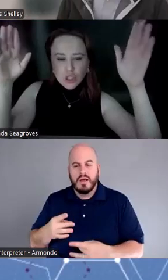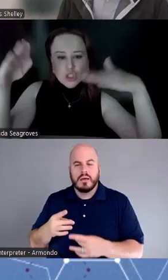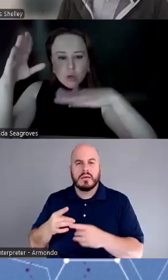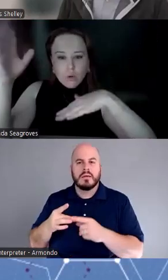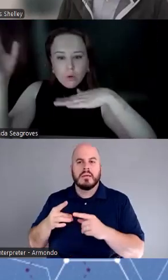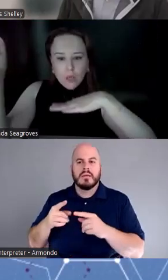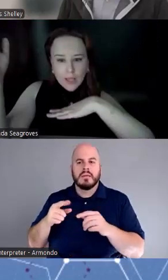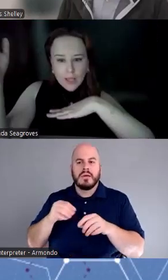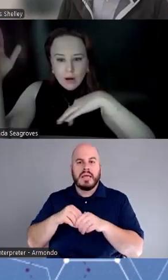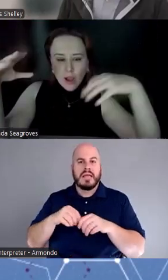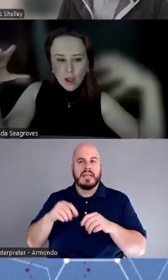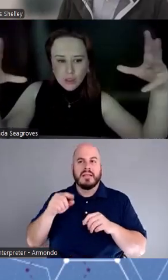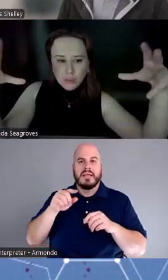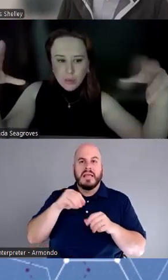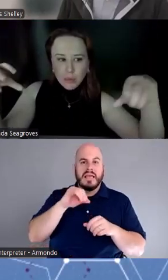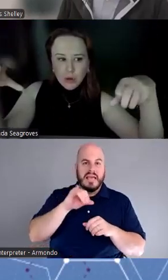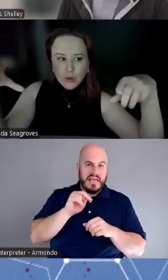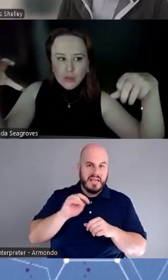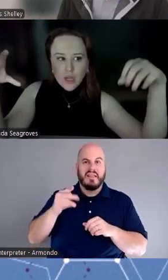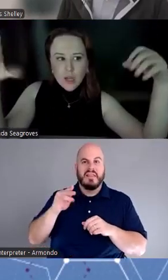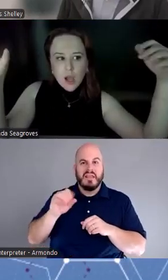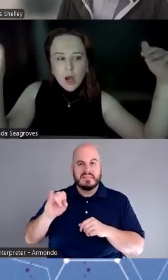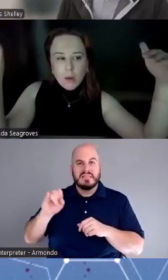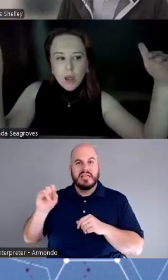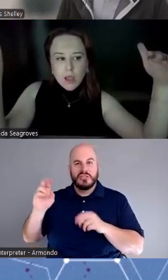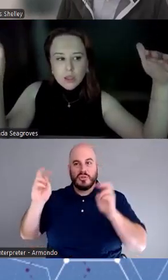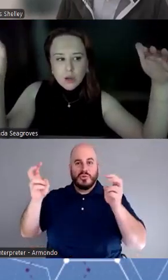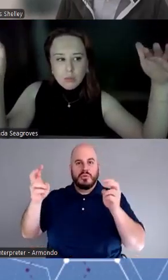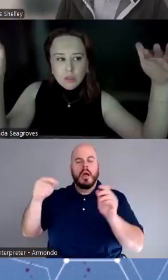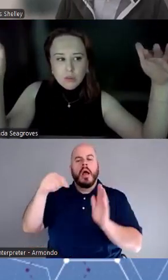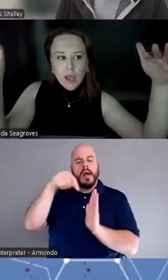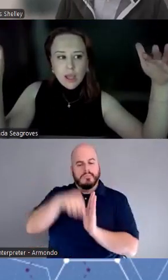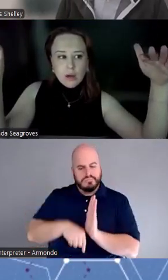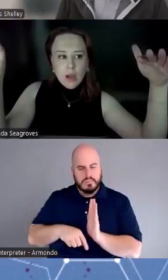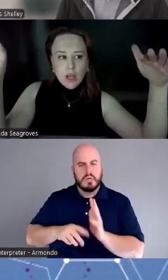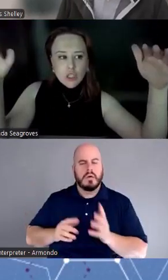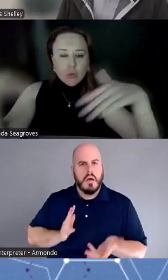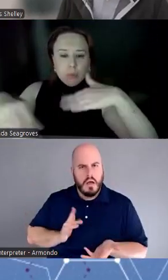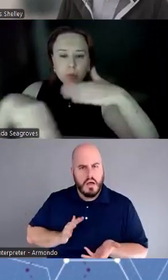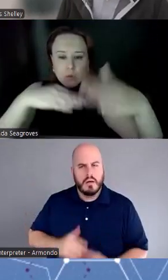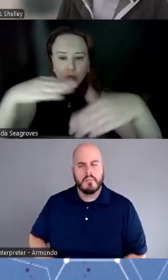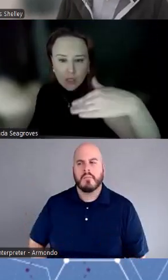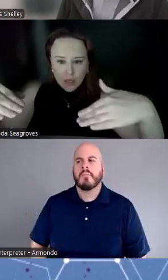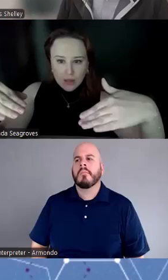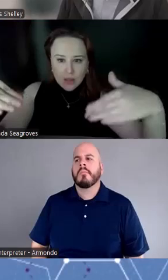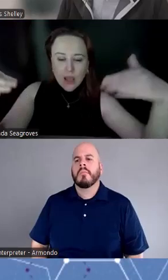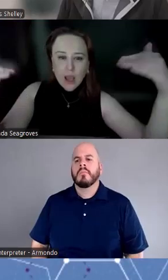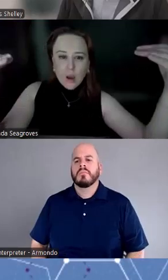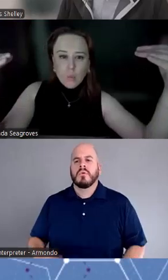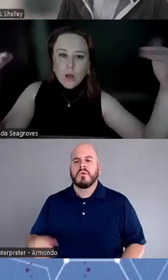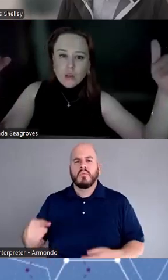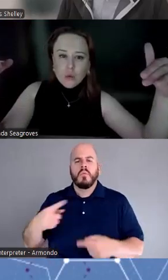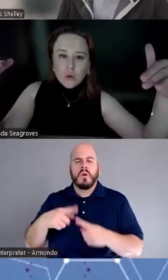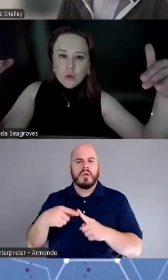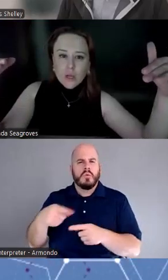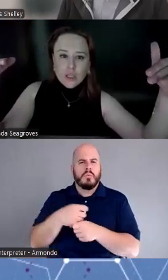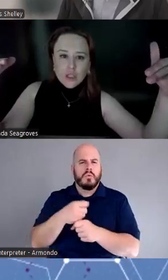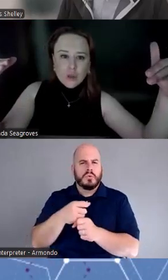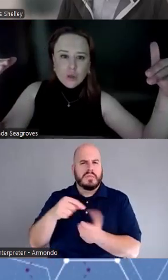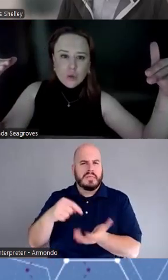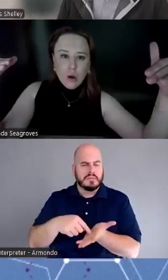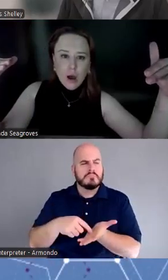issue and just the general layout of how this has been produced. In terms of like, as you were producing this, what sort